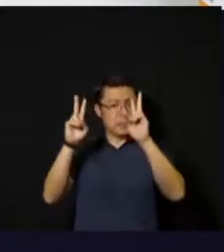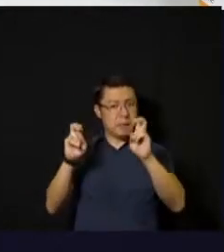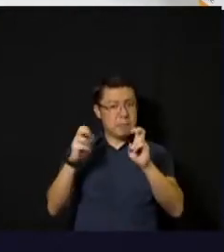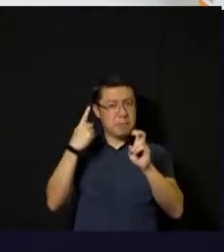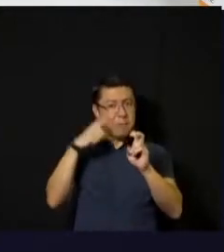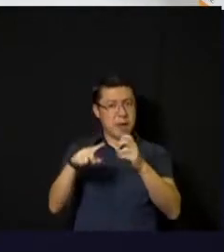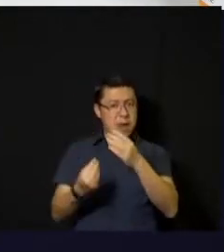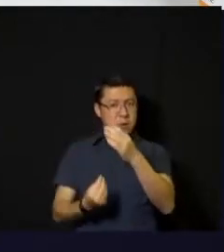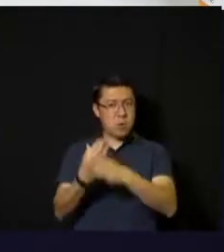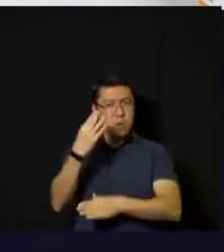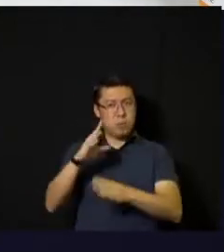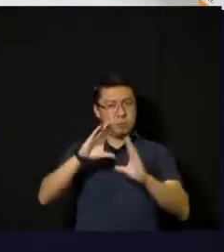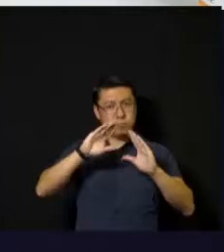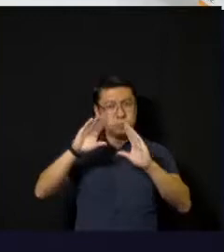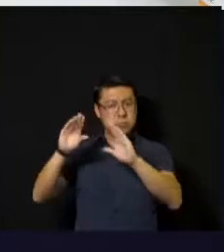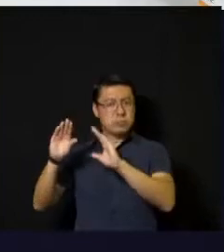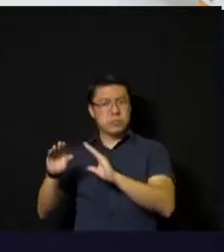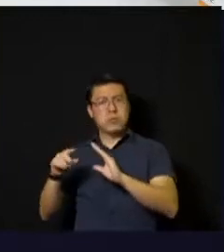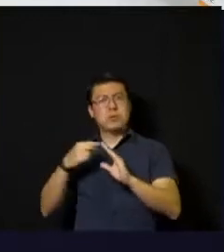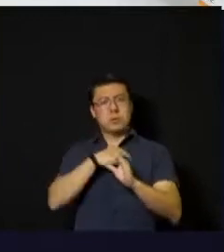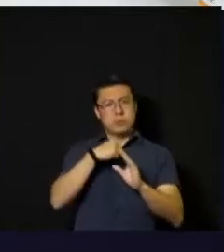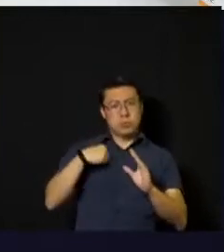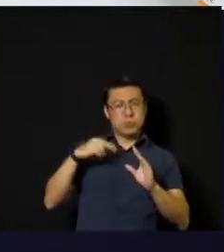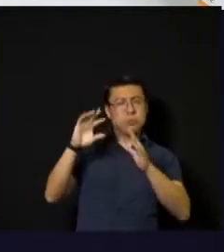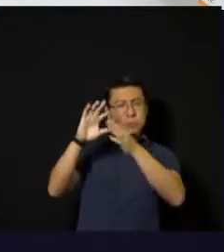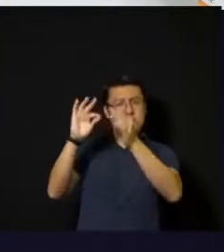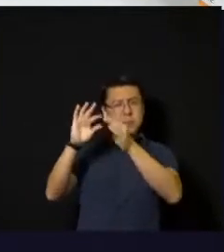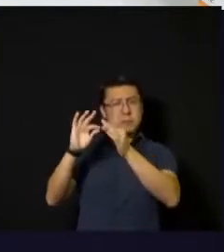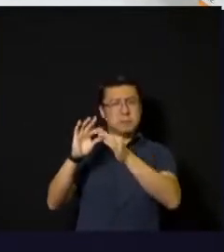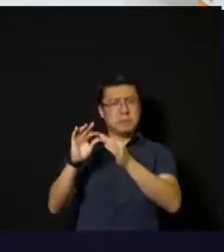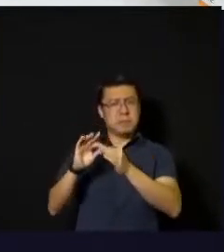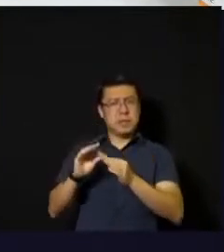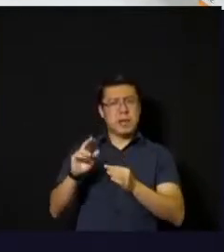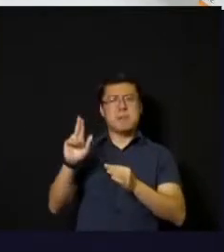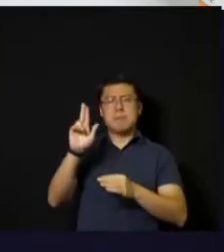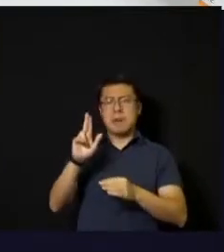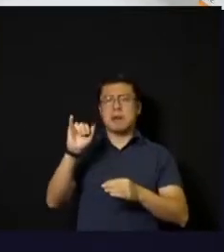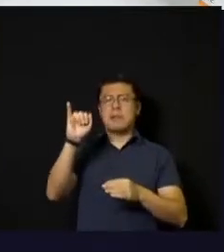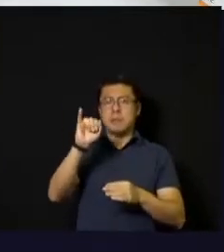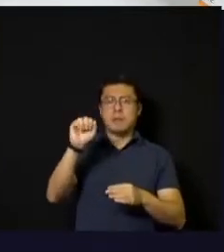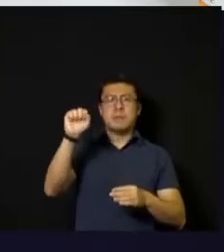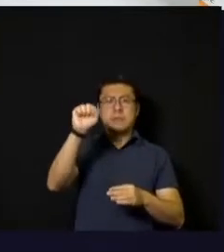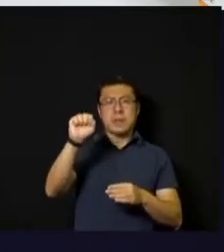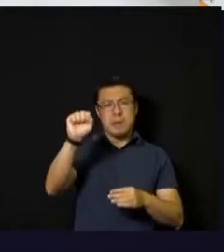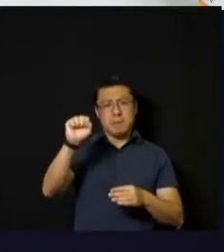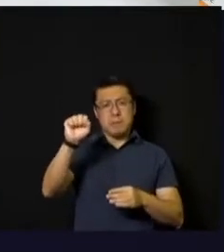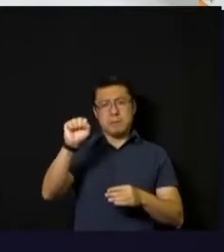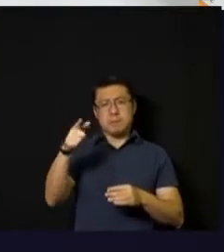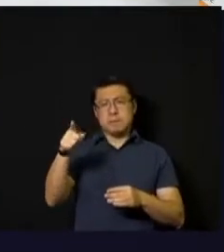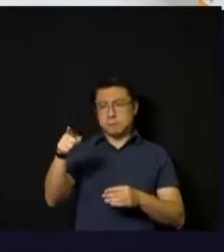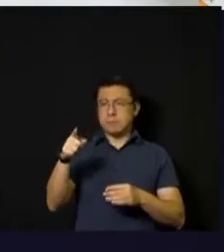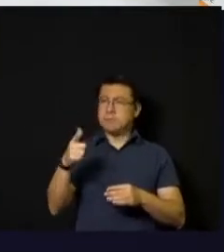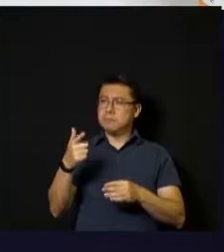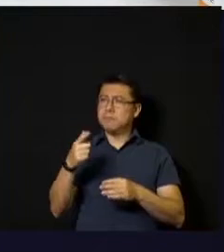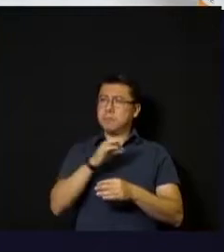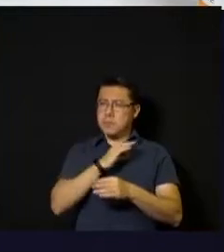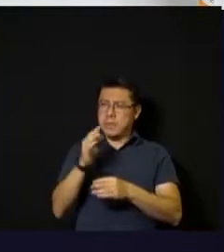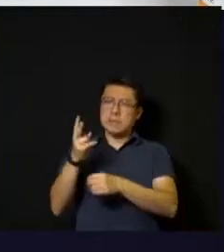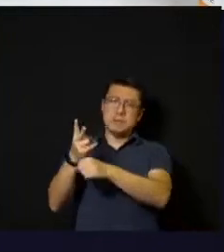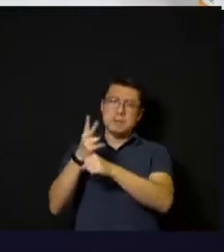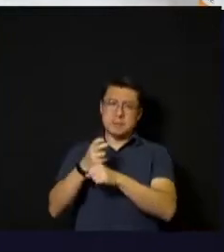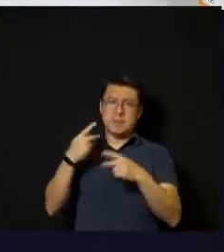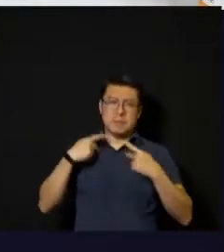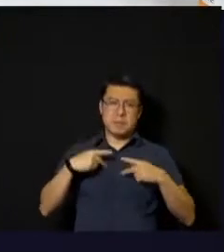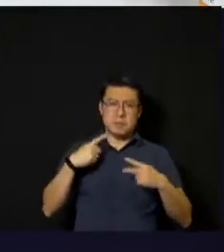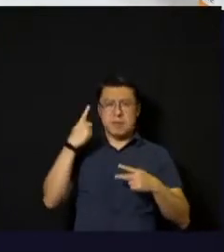training, we give them the indications to grow. You have that part of Tuesday, Thursdays, and Saturday where you need to invite,